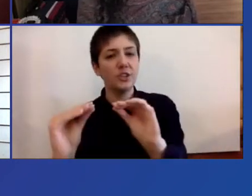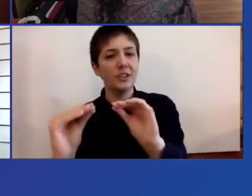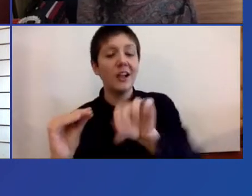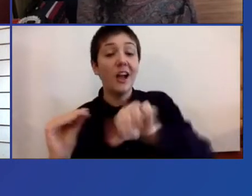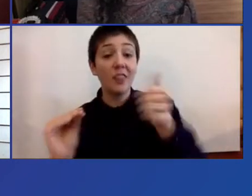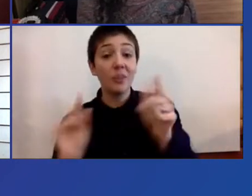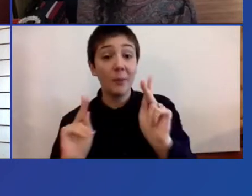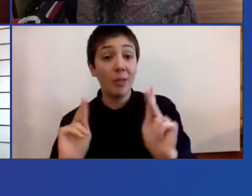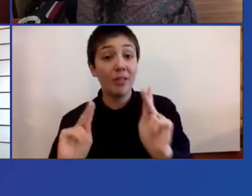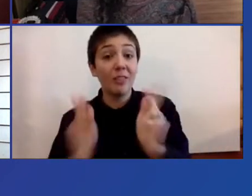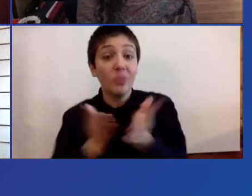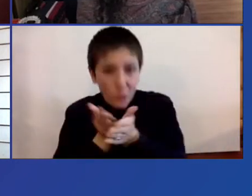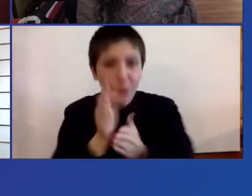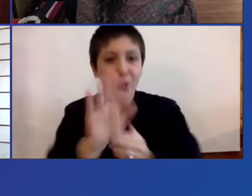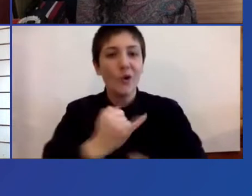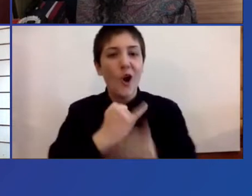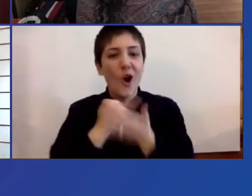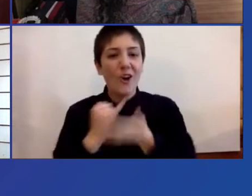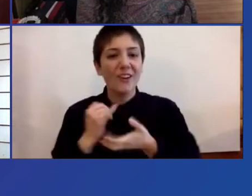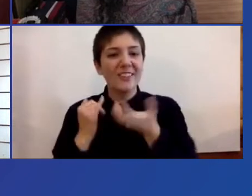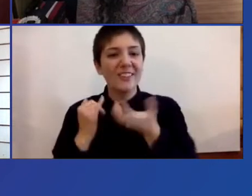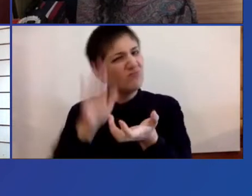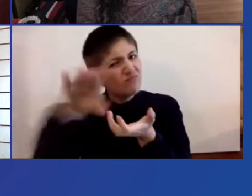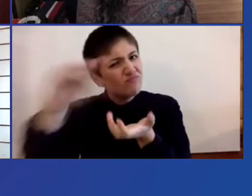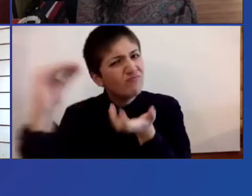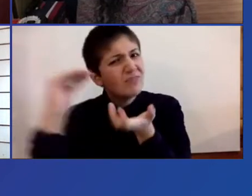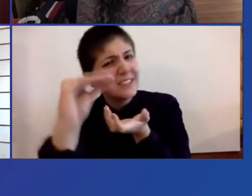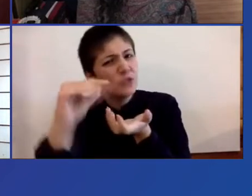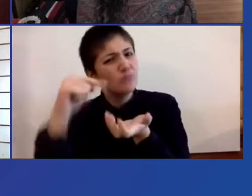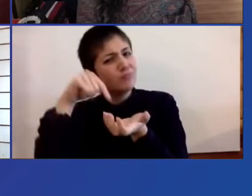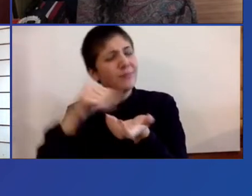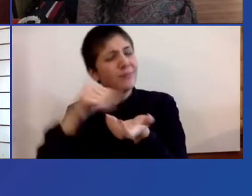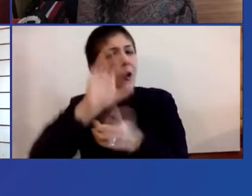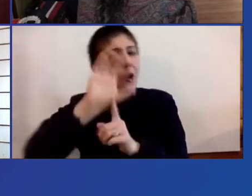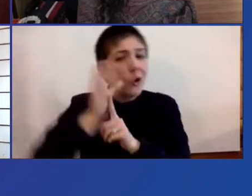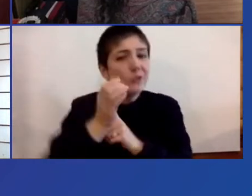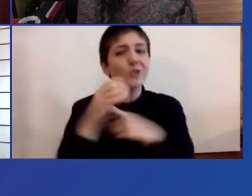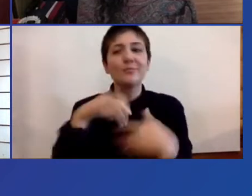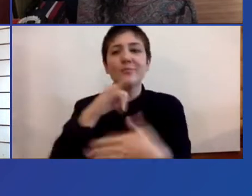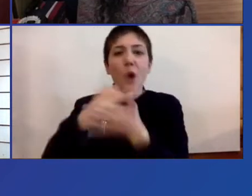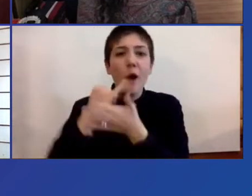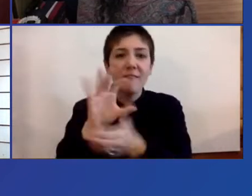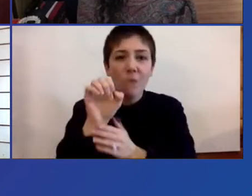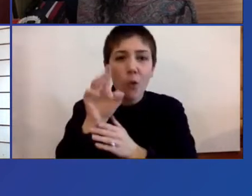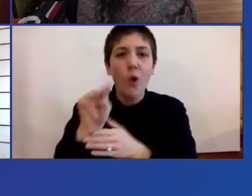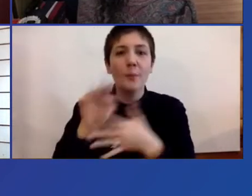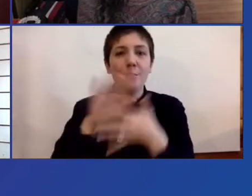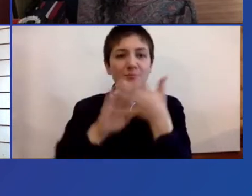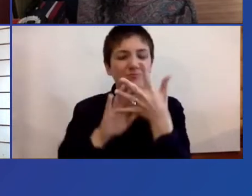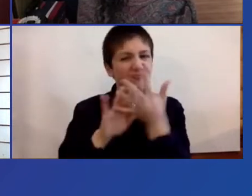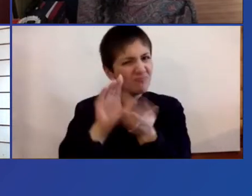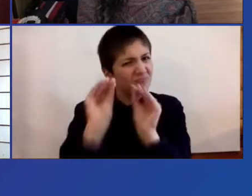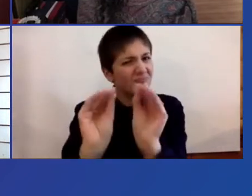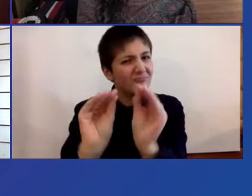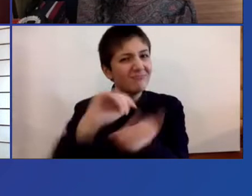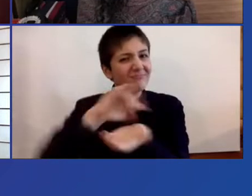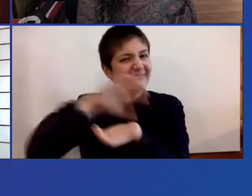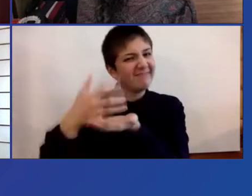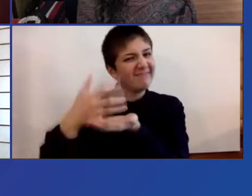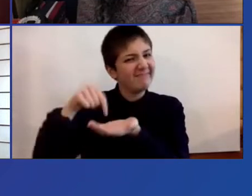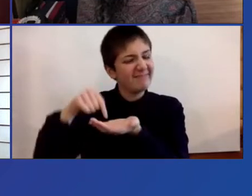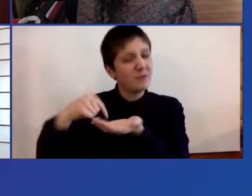Educating them about a specific culture or your art form. And